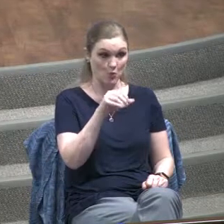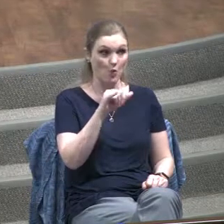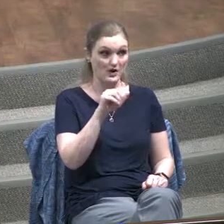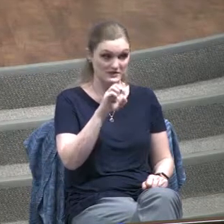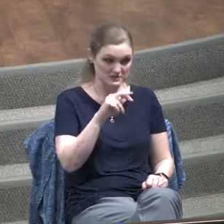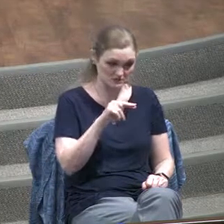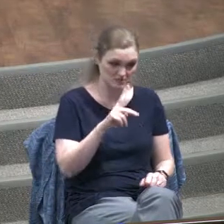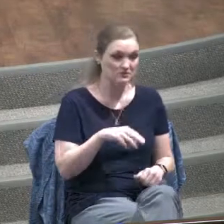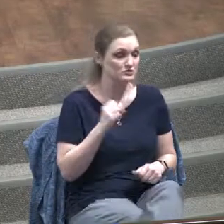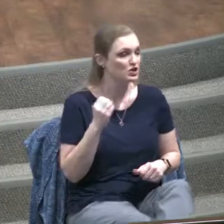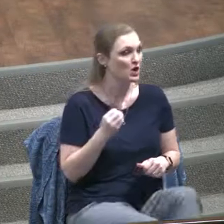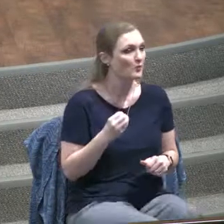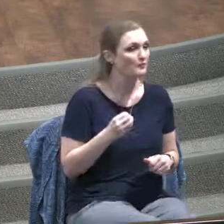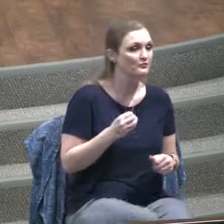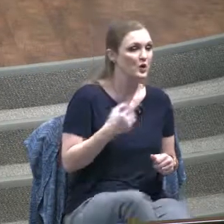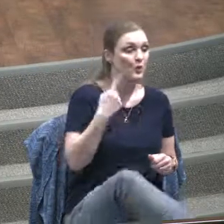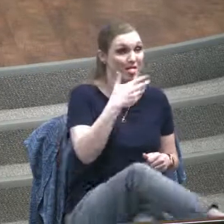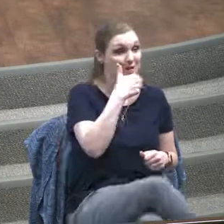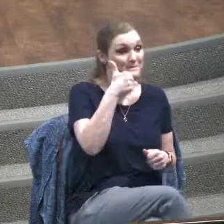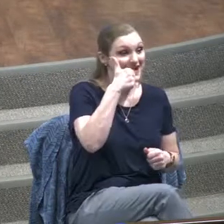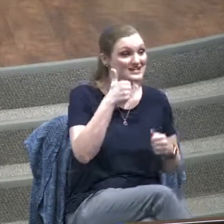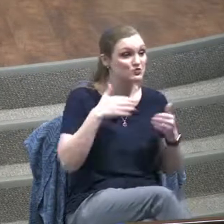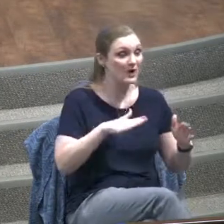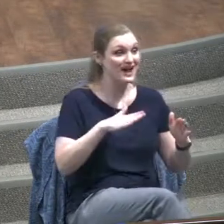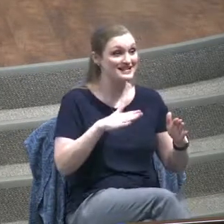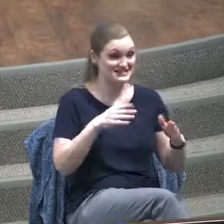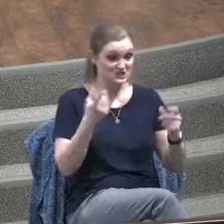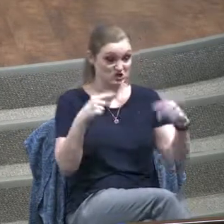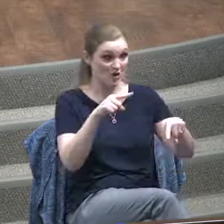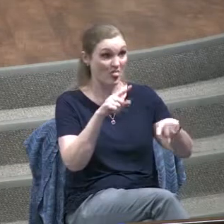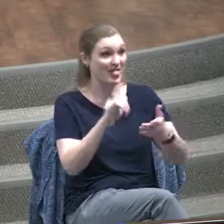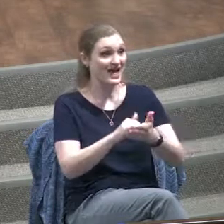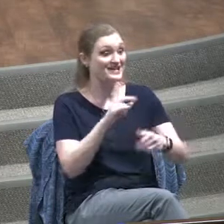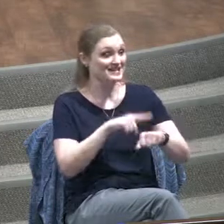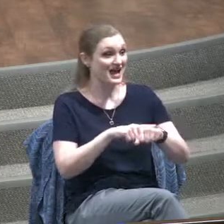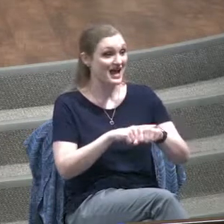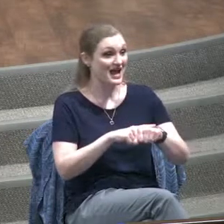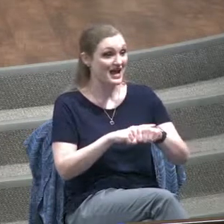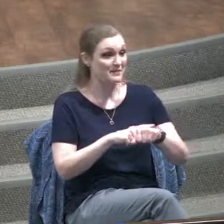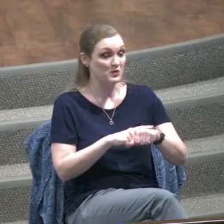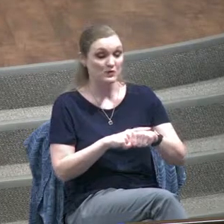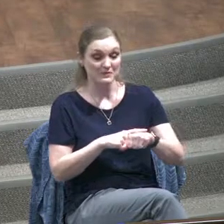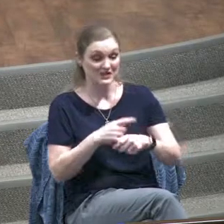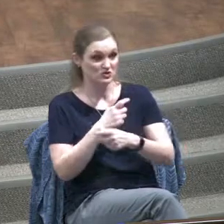king, one of the best ways to overthrow a king would be to poison him.